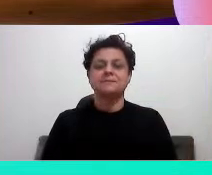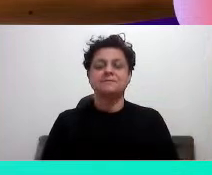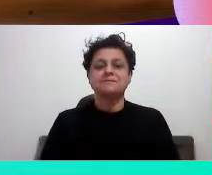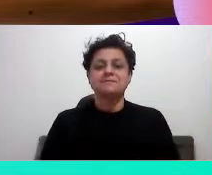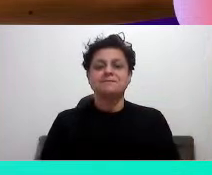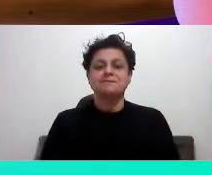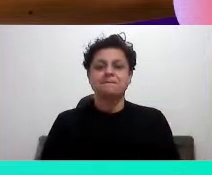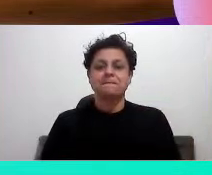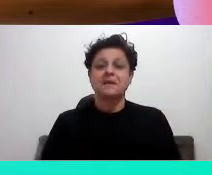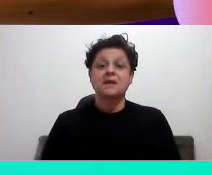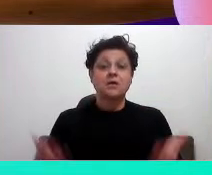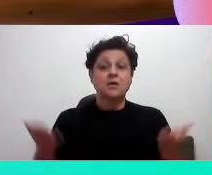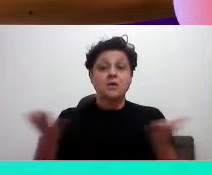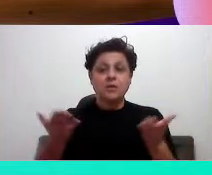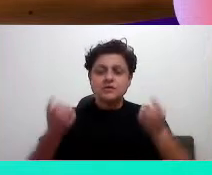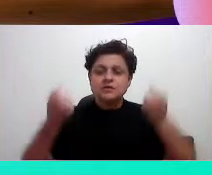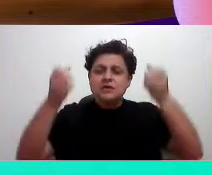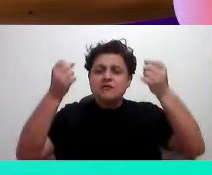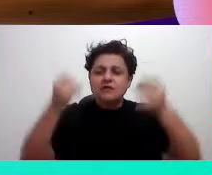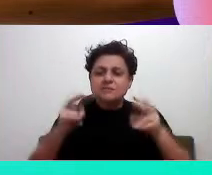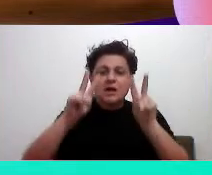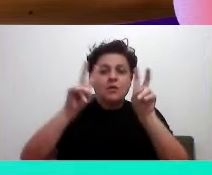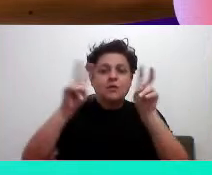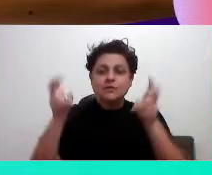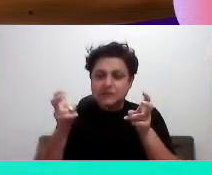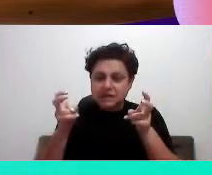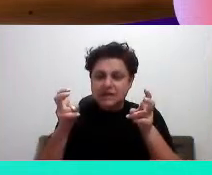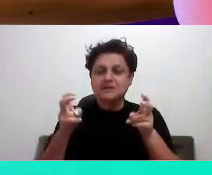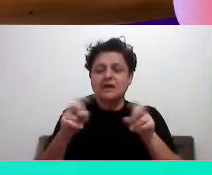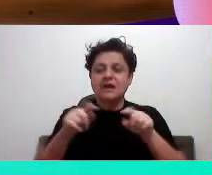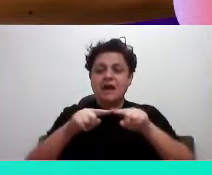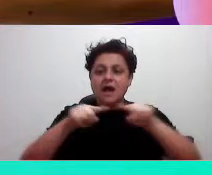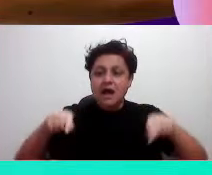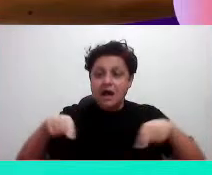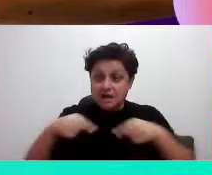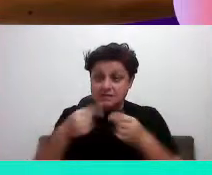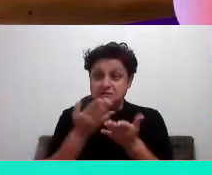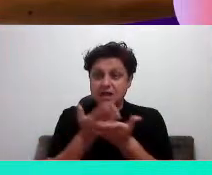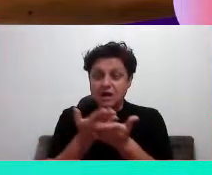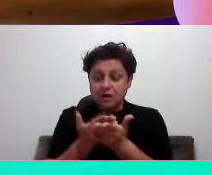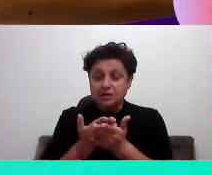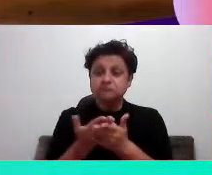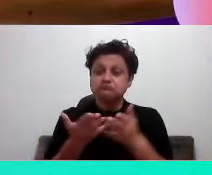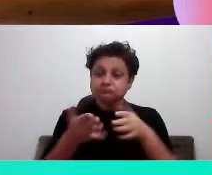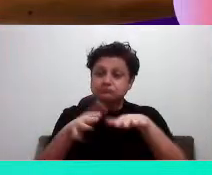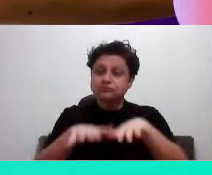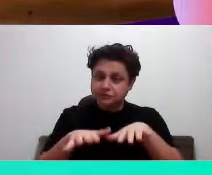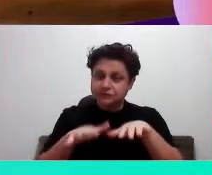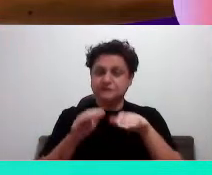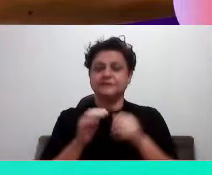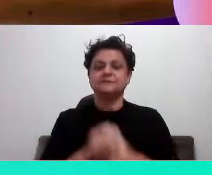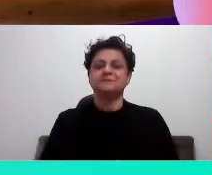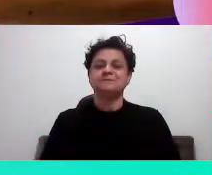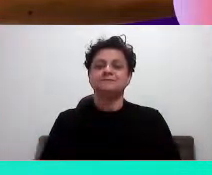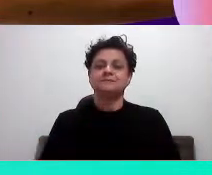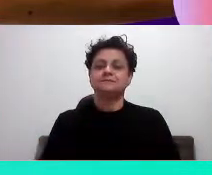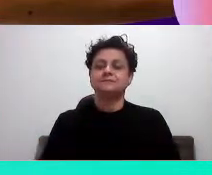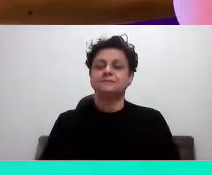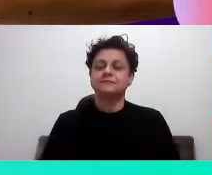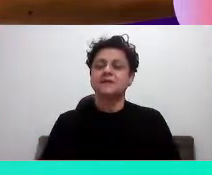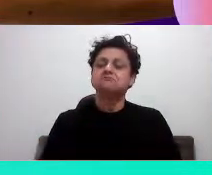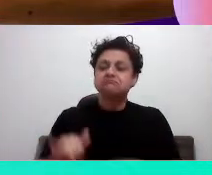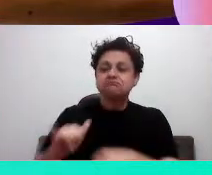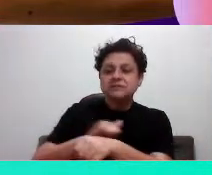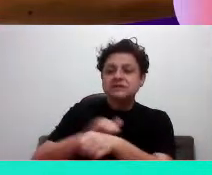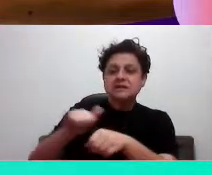inclusive classrooms, strategies for EDI in English language teaching. Now, one of the areas